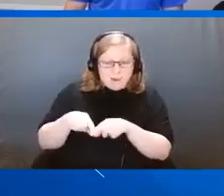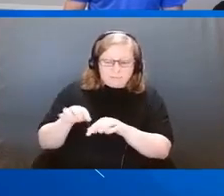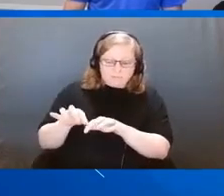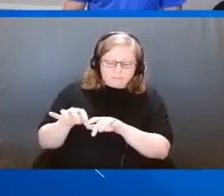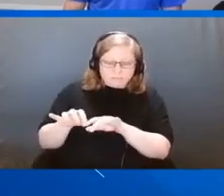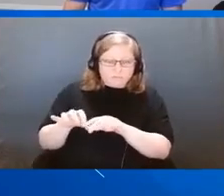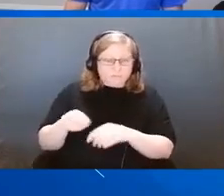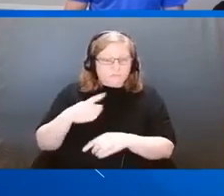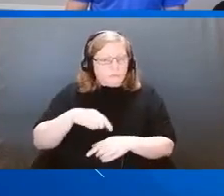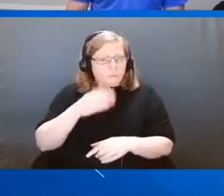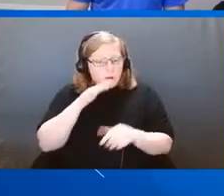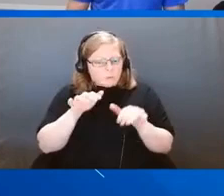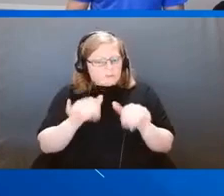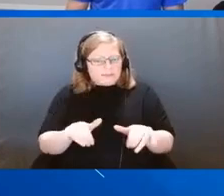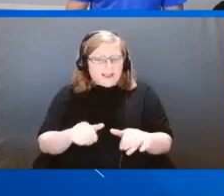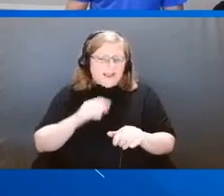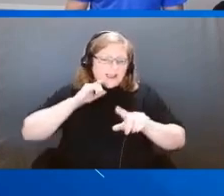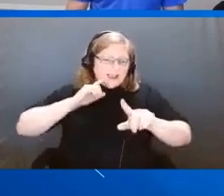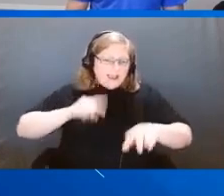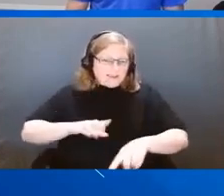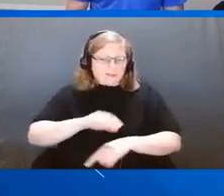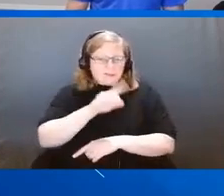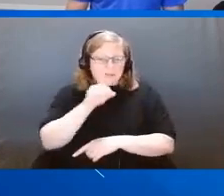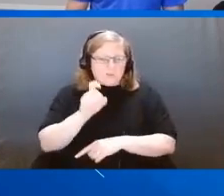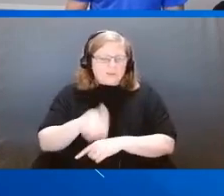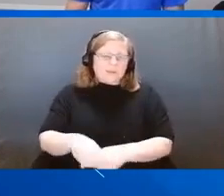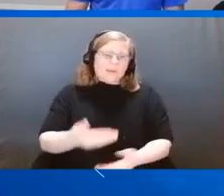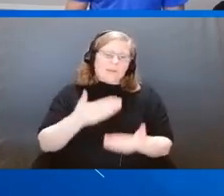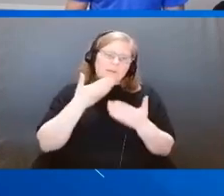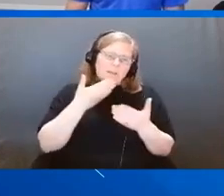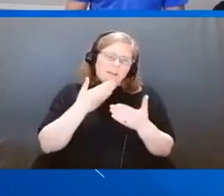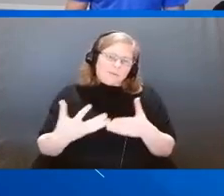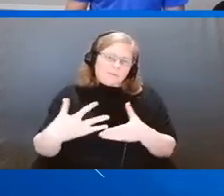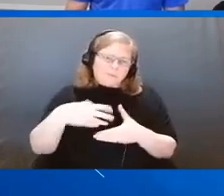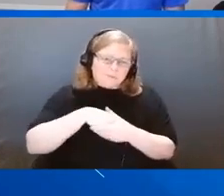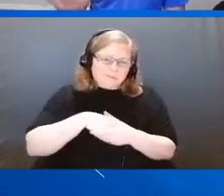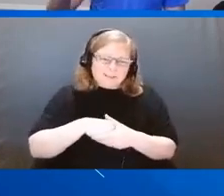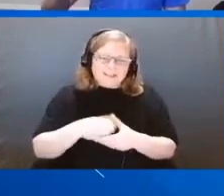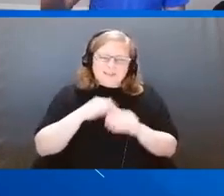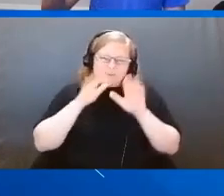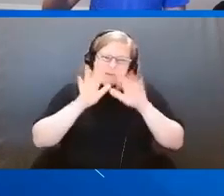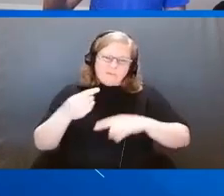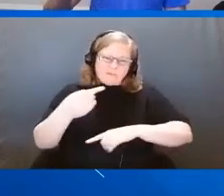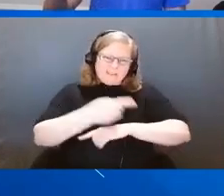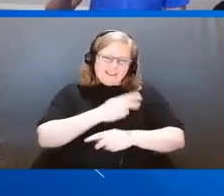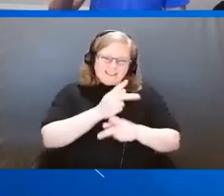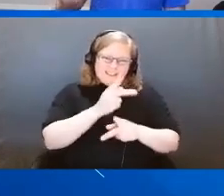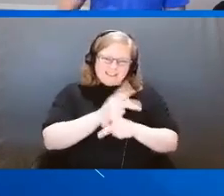stick around and answer them. Thank you so much for participating, and have a wonderful day. Take care.